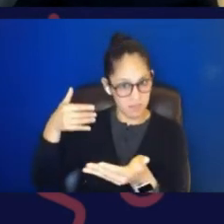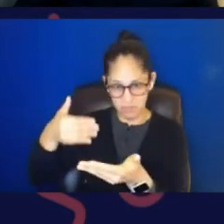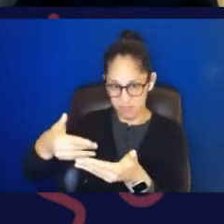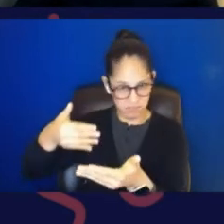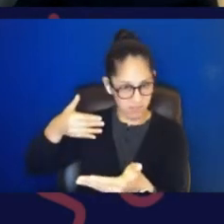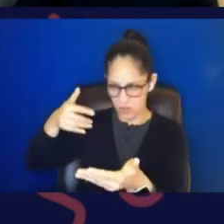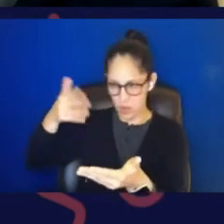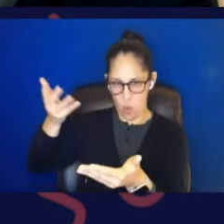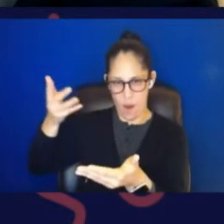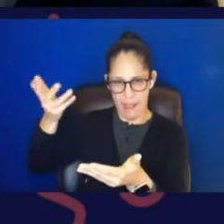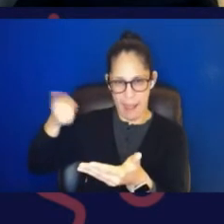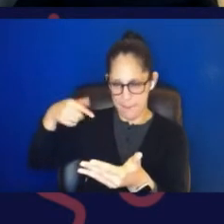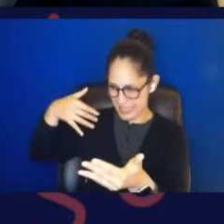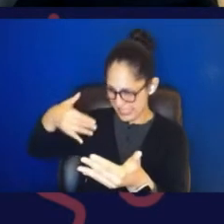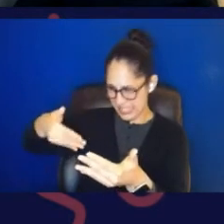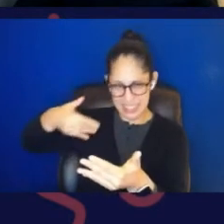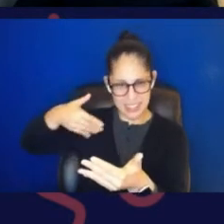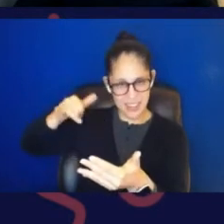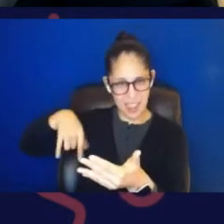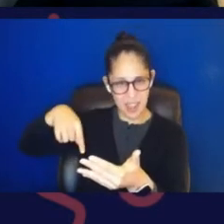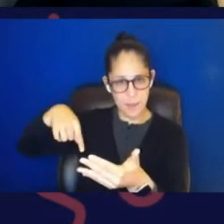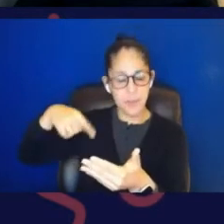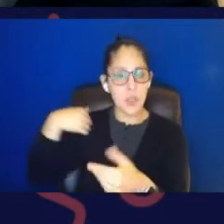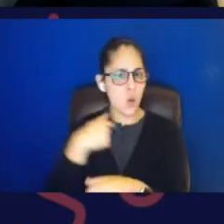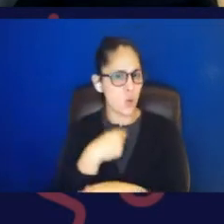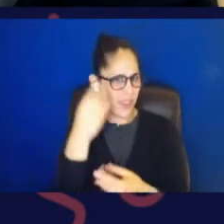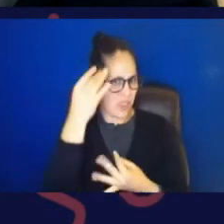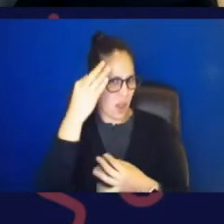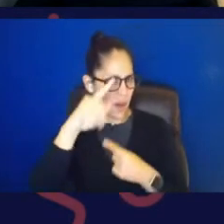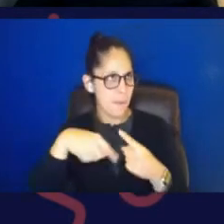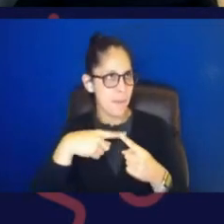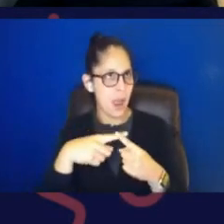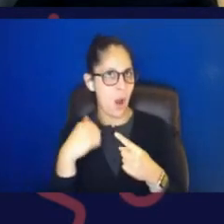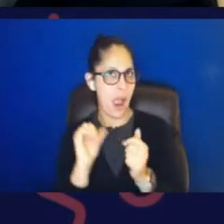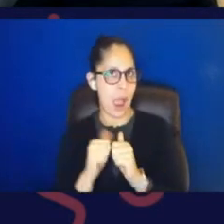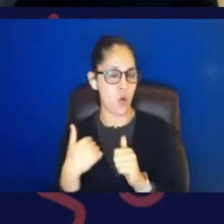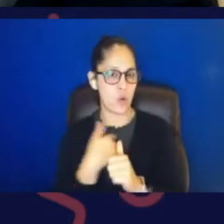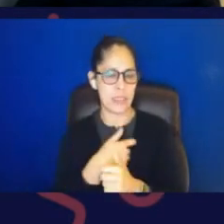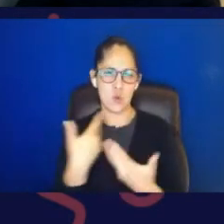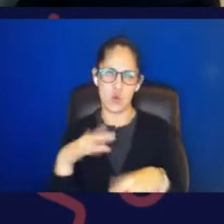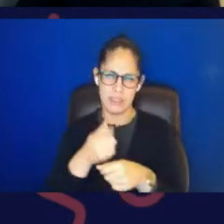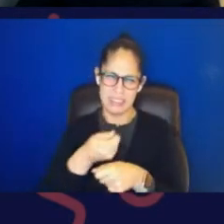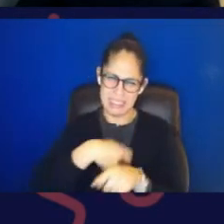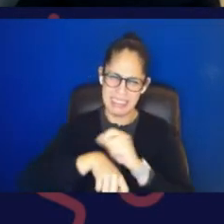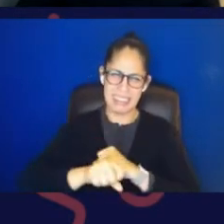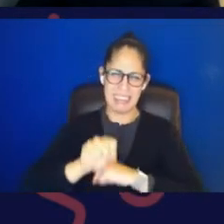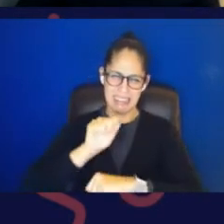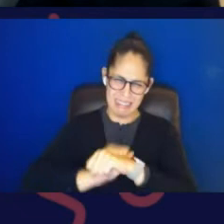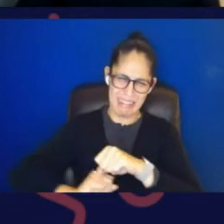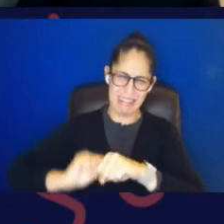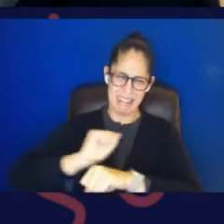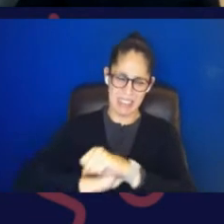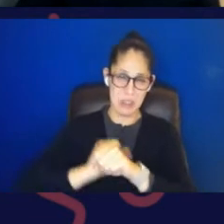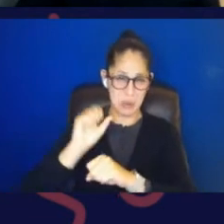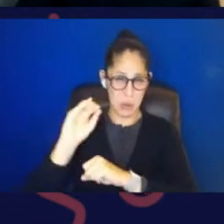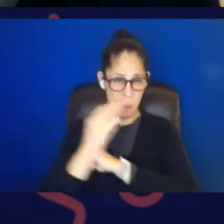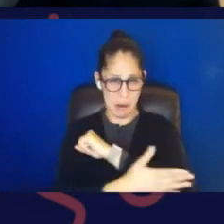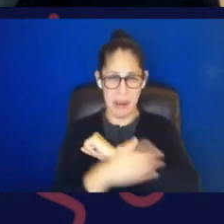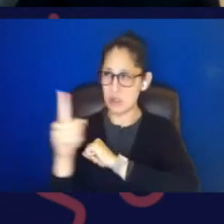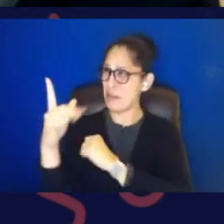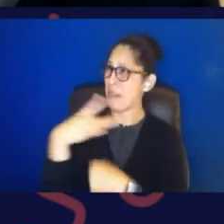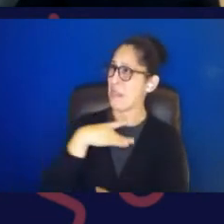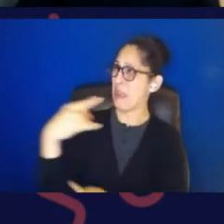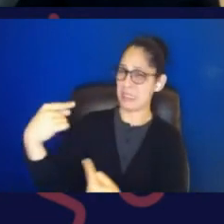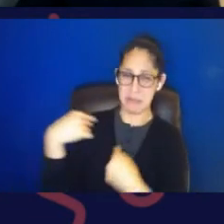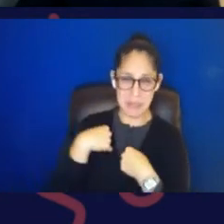were thinking about was the way that like, that we so often work really hard to be liked by countries. And work really hard in the